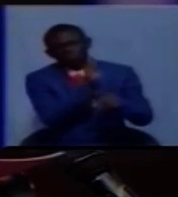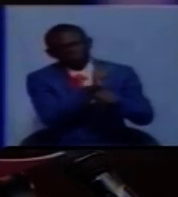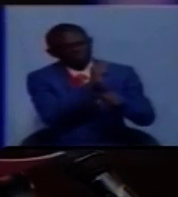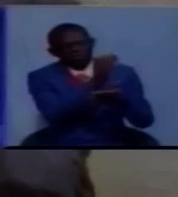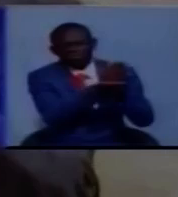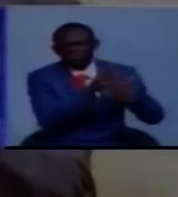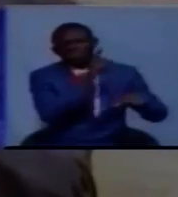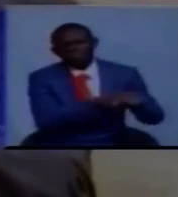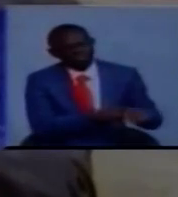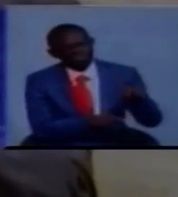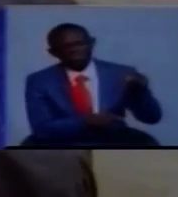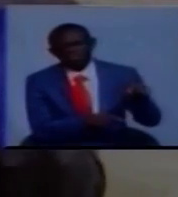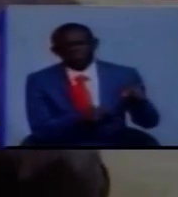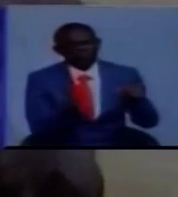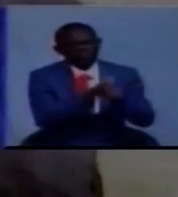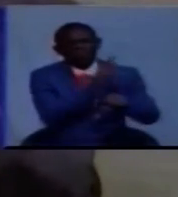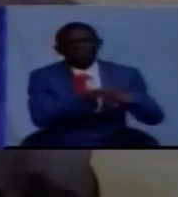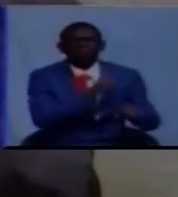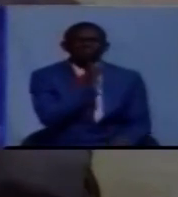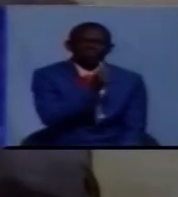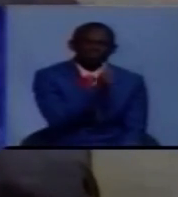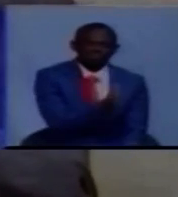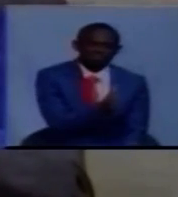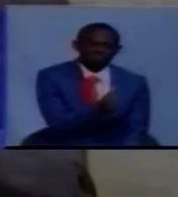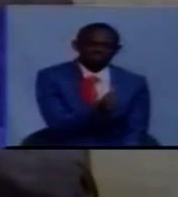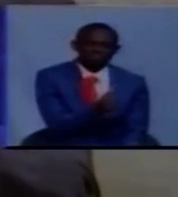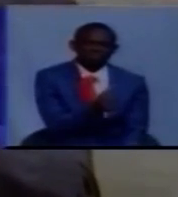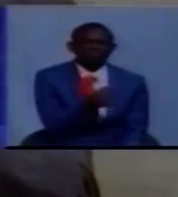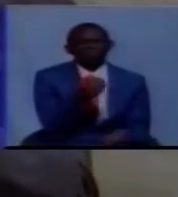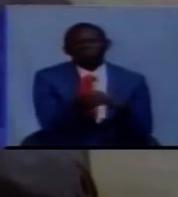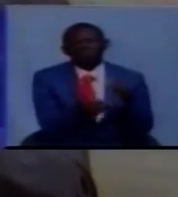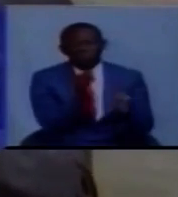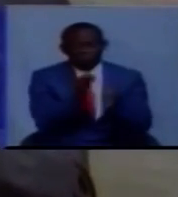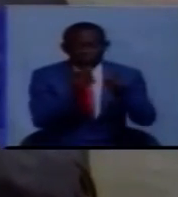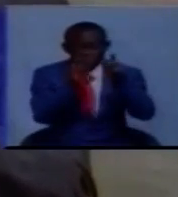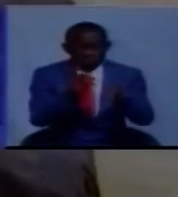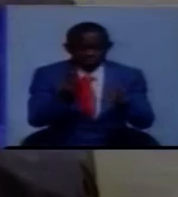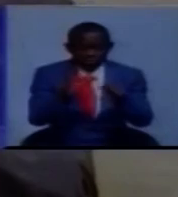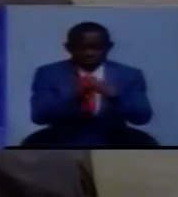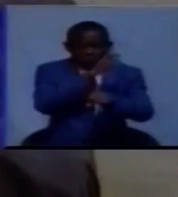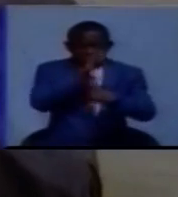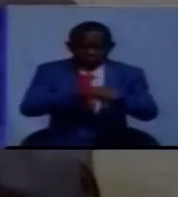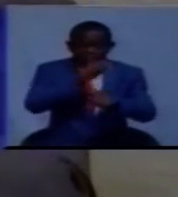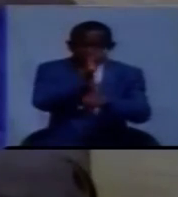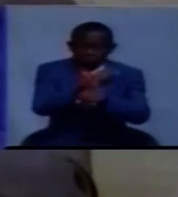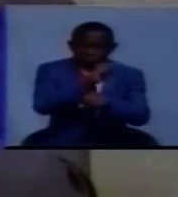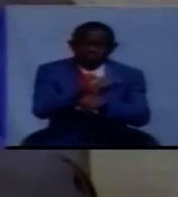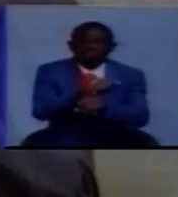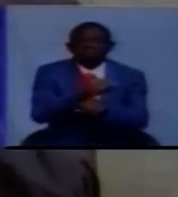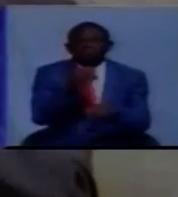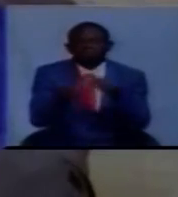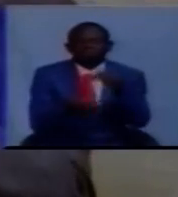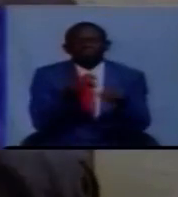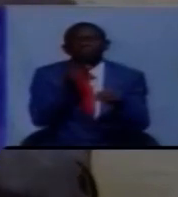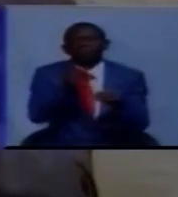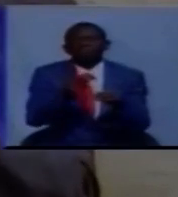friend, they will depend on you. If they are in problems wherever they are, they will be able to know, I've got X whom I can depend on. So all we are saying is,